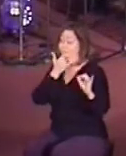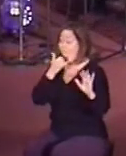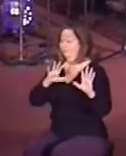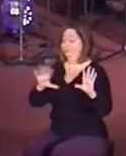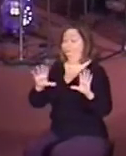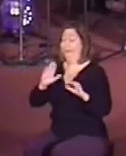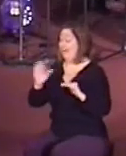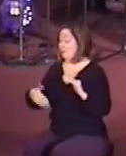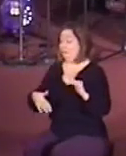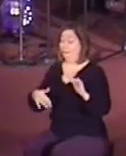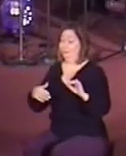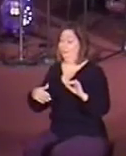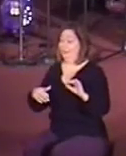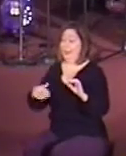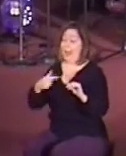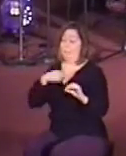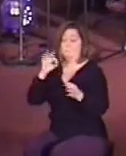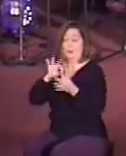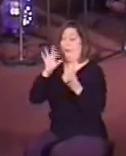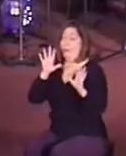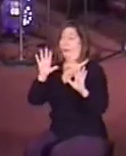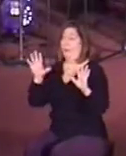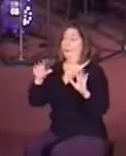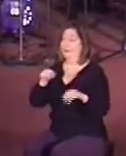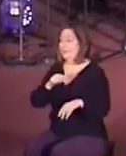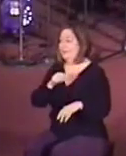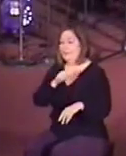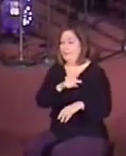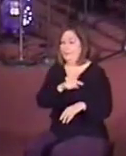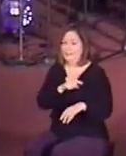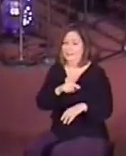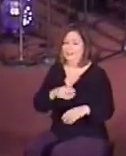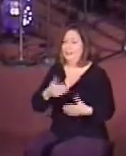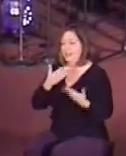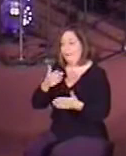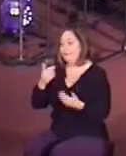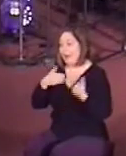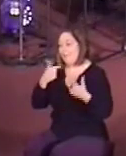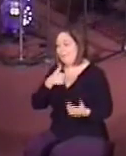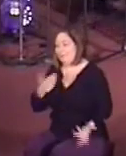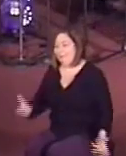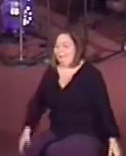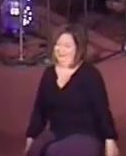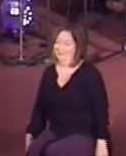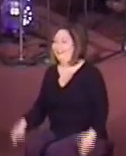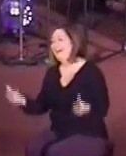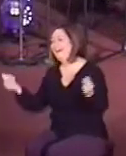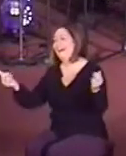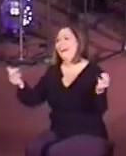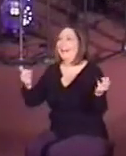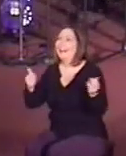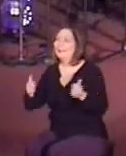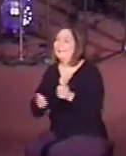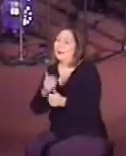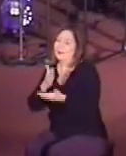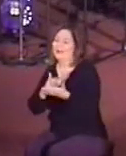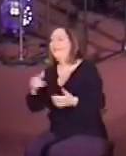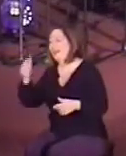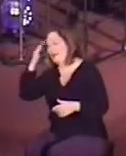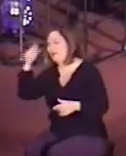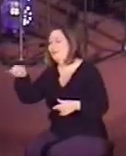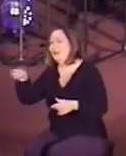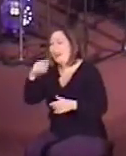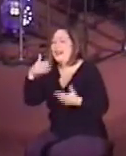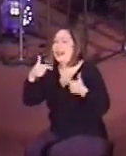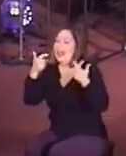like that at all. I'm perfect, and she's just really grateful that she has me. But for the most part, I know, you guys are laughing because it's